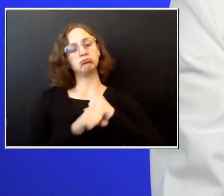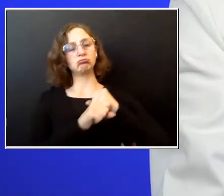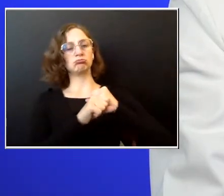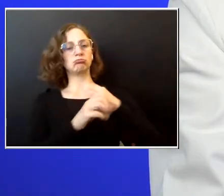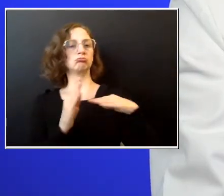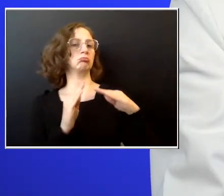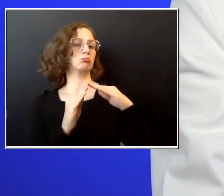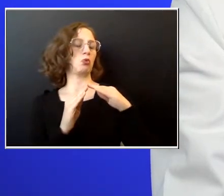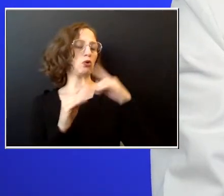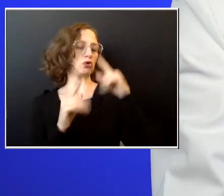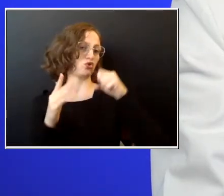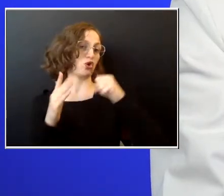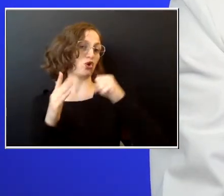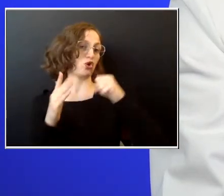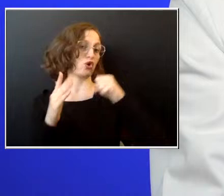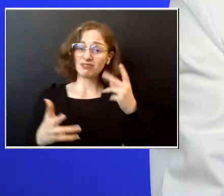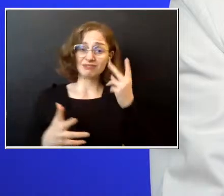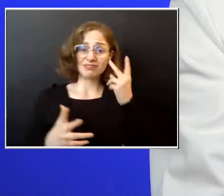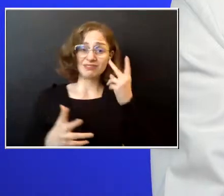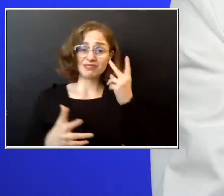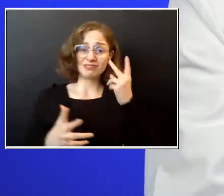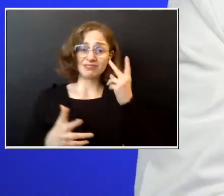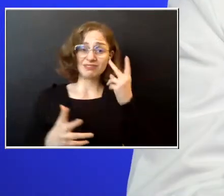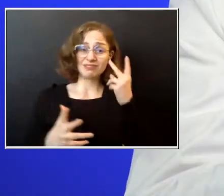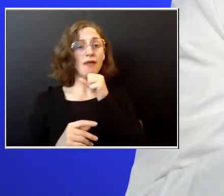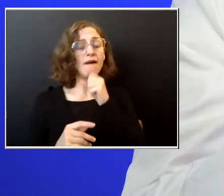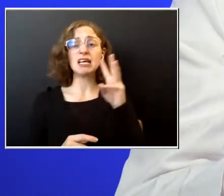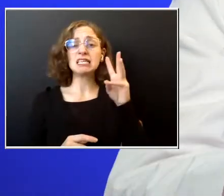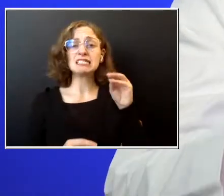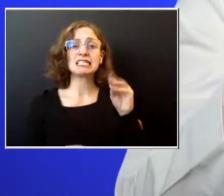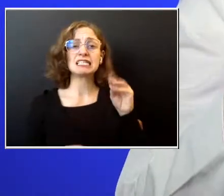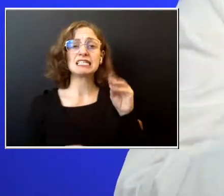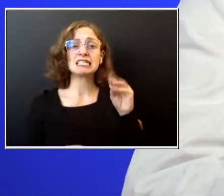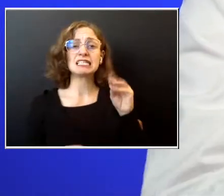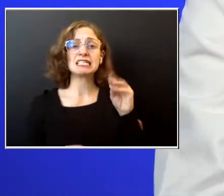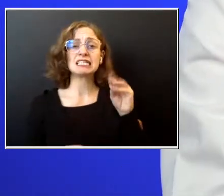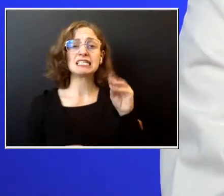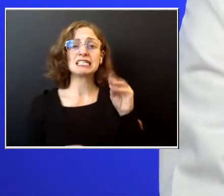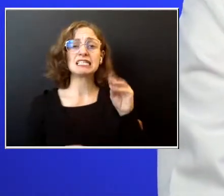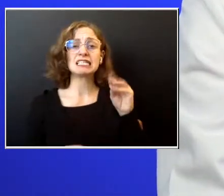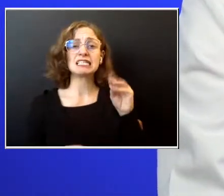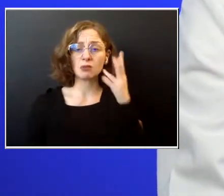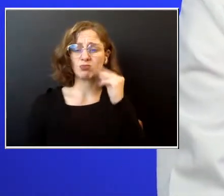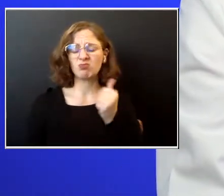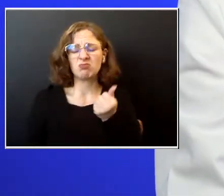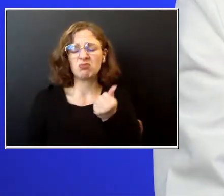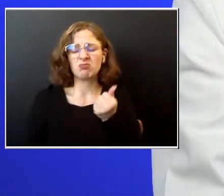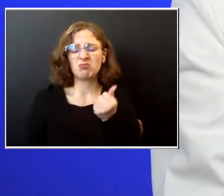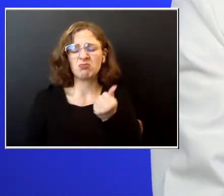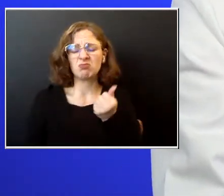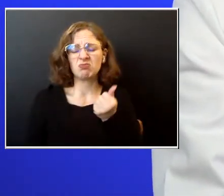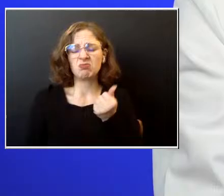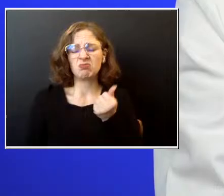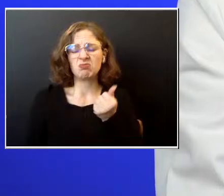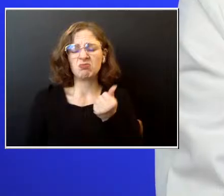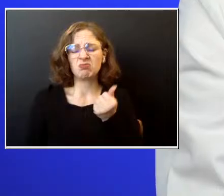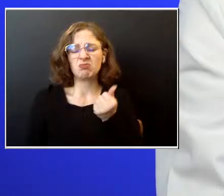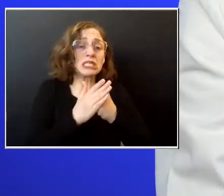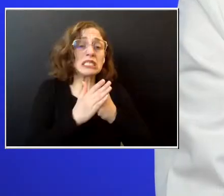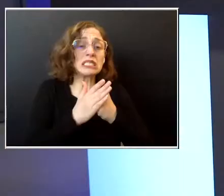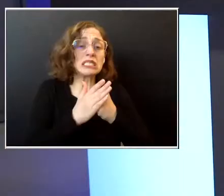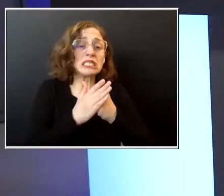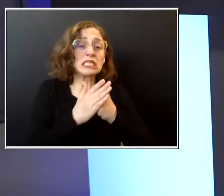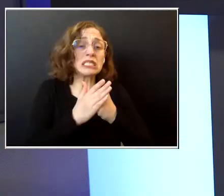very few strokes. It does on occasion happen. Their brain developed enough collateral that they didn't need the surgical